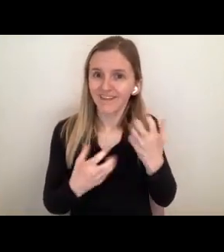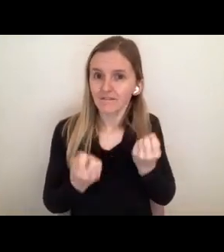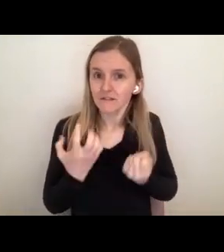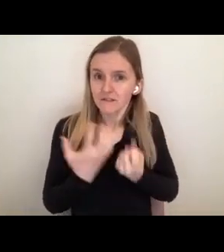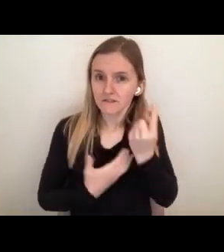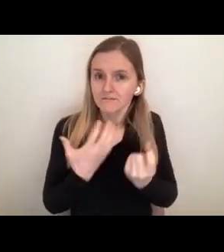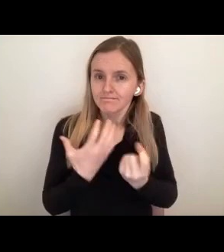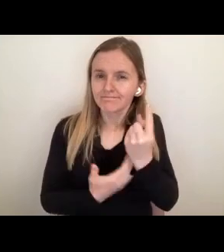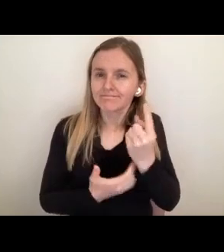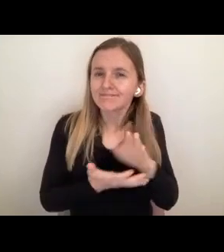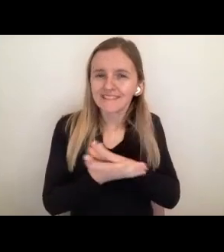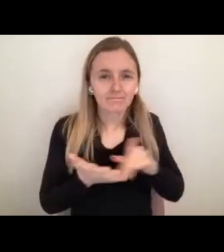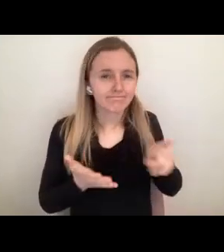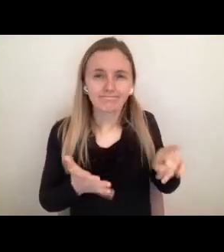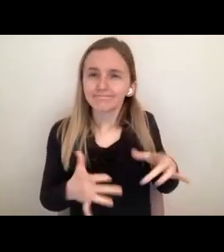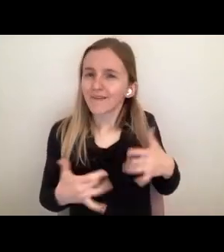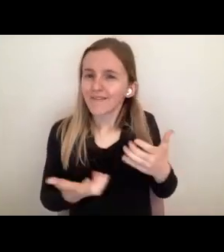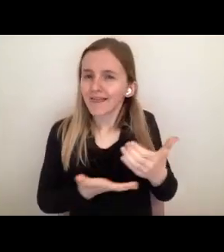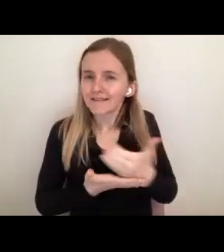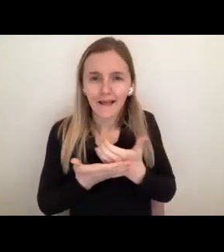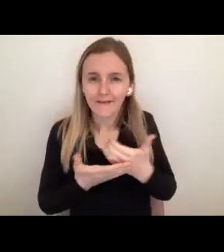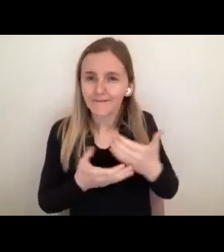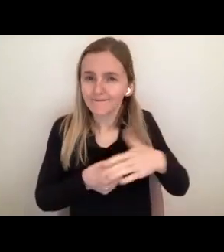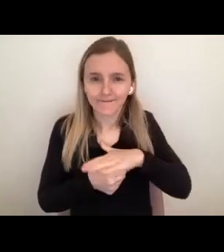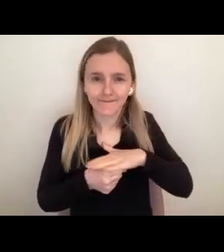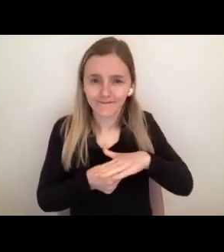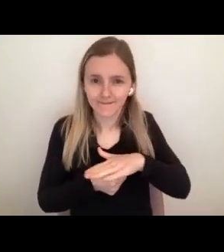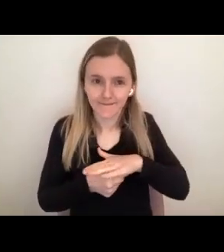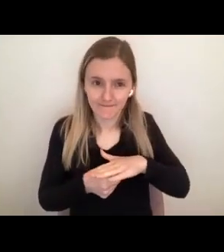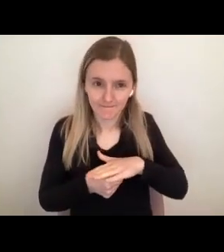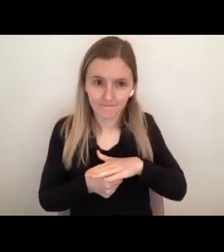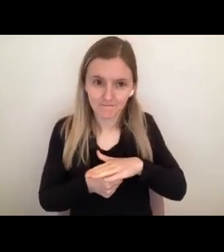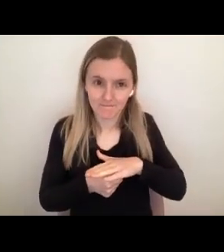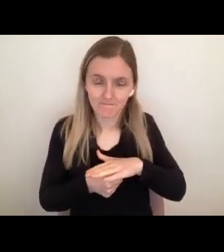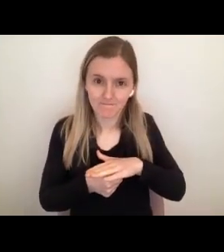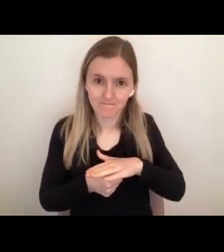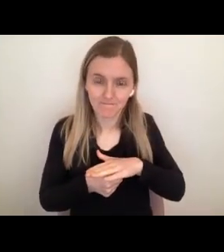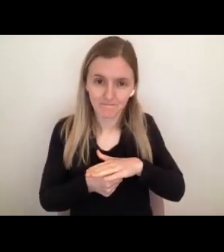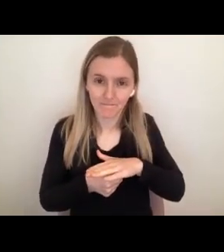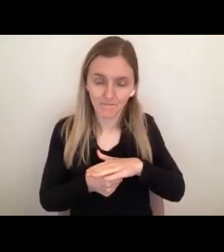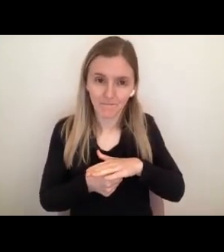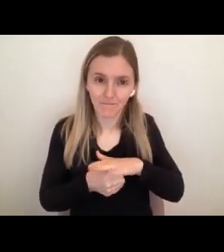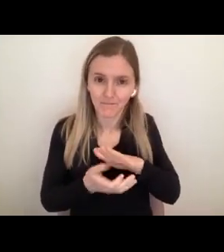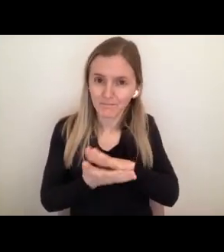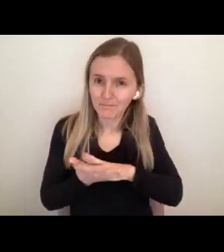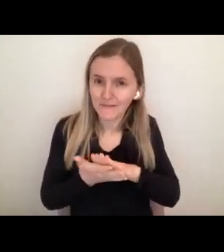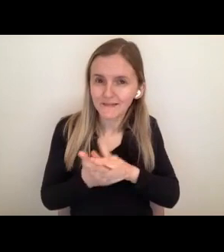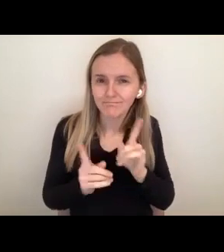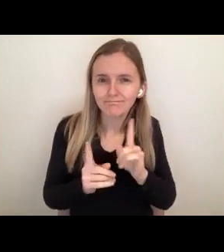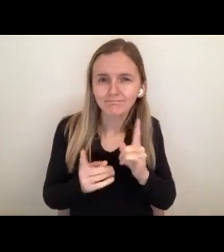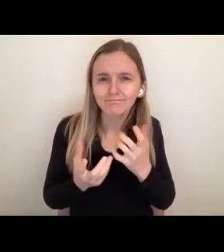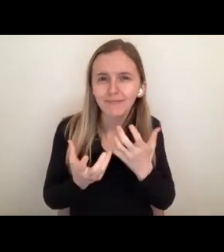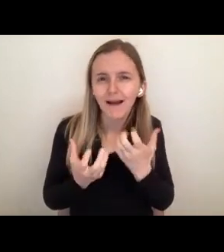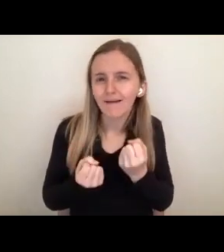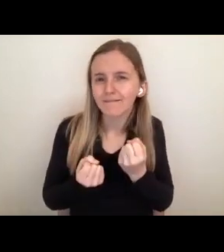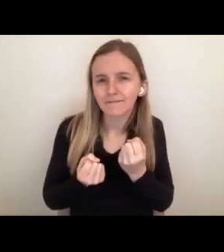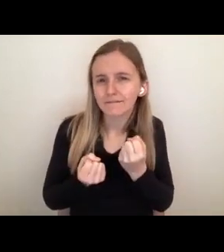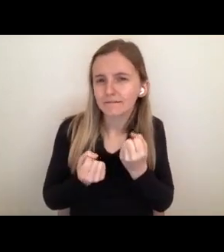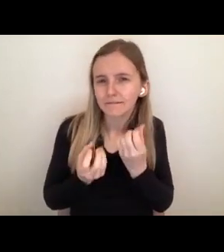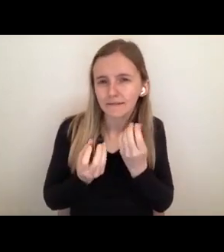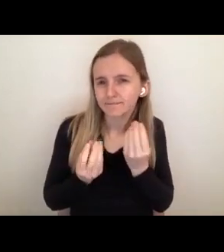they're communicating to me that there's something that they're